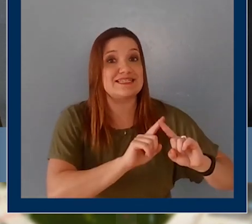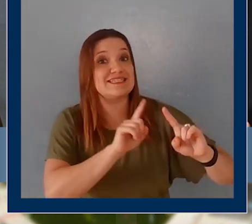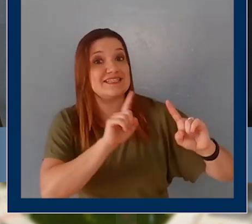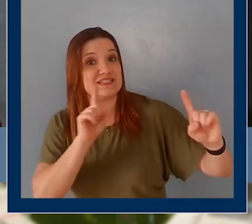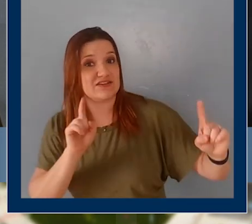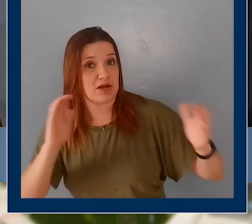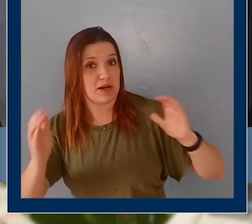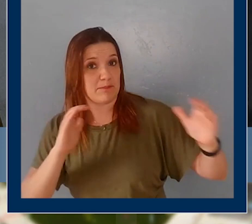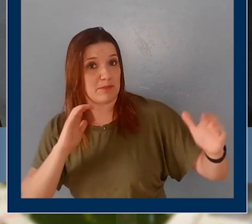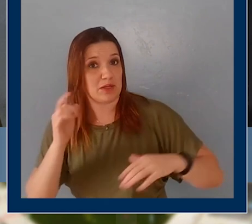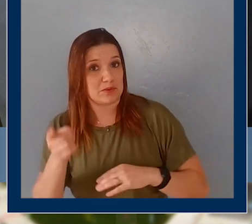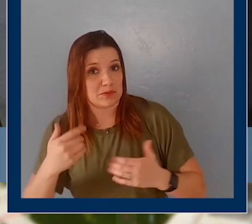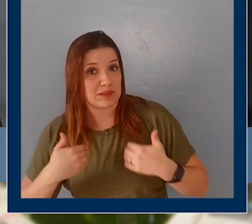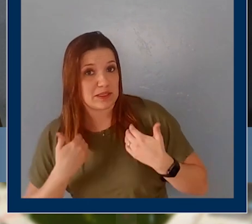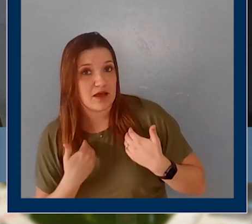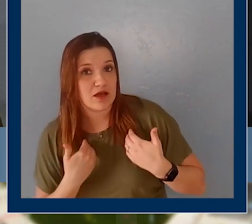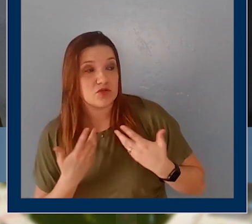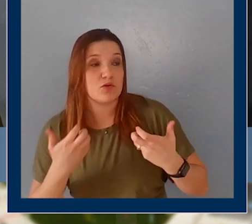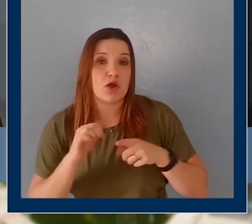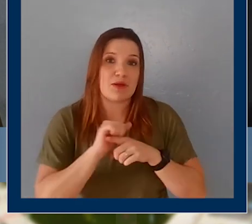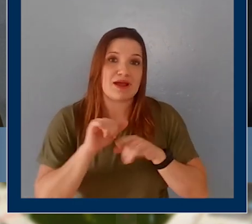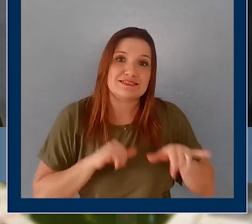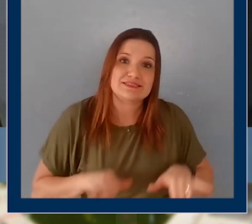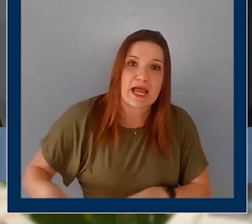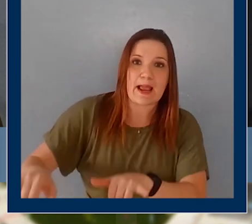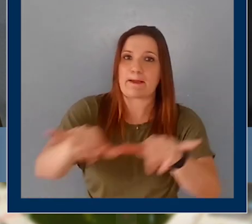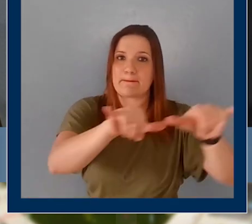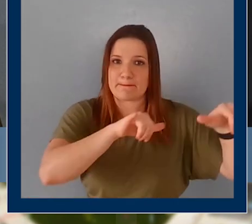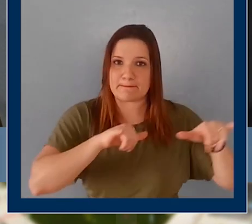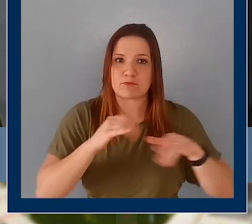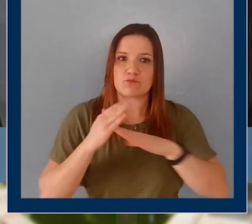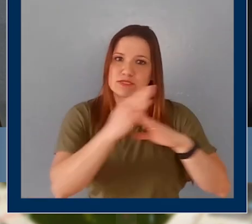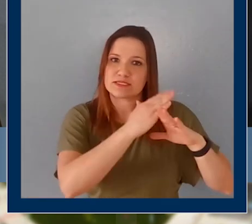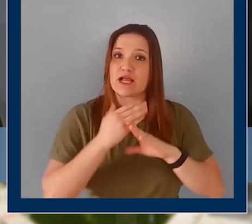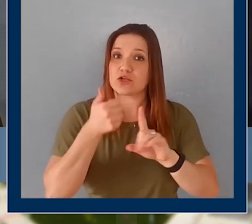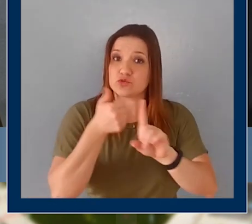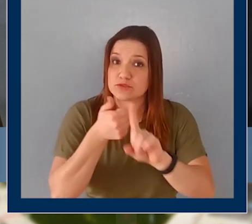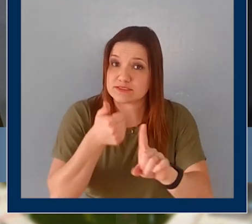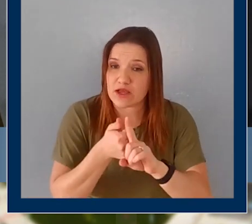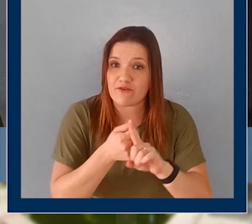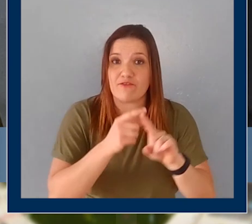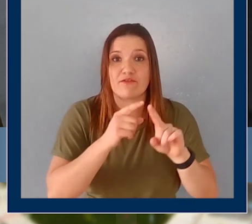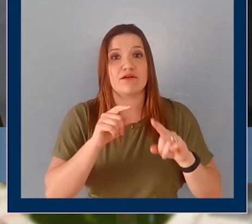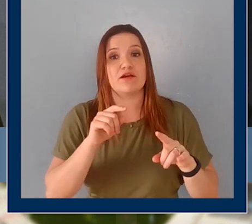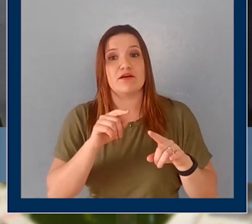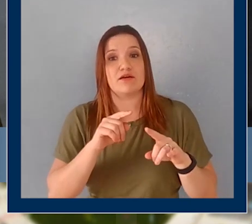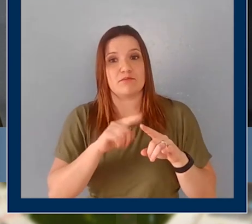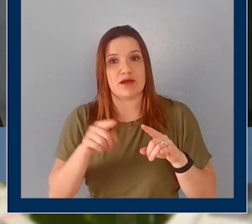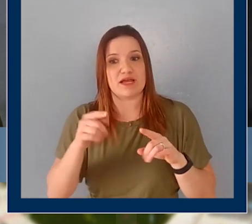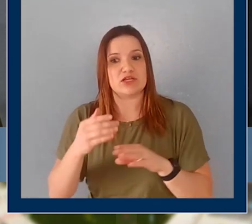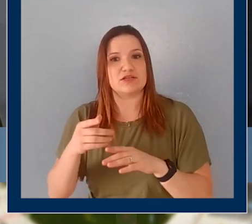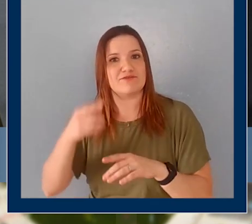like, hey, if I get the virus, I'm going to be okay. Maybe I end up getting hospitalized, but my chances of survival